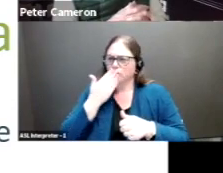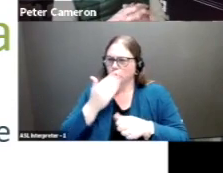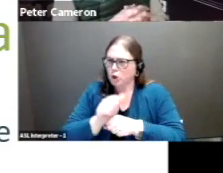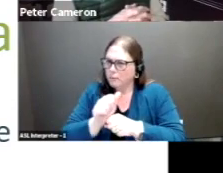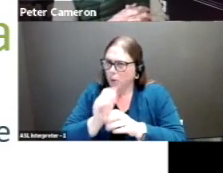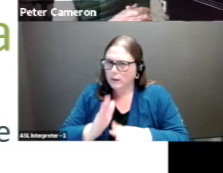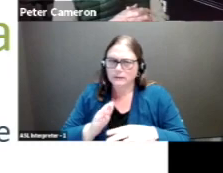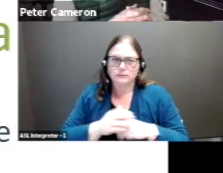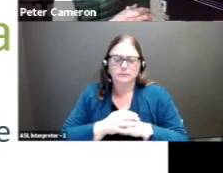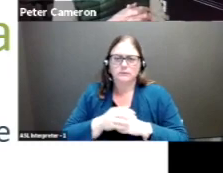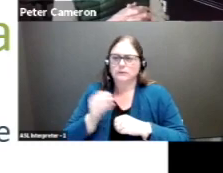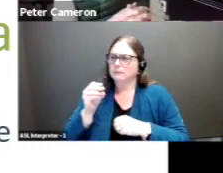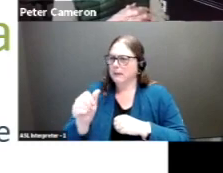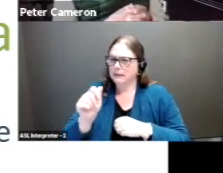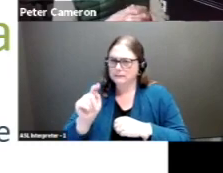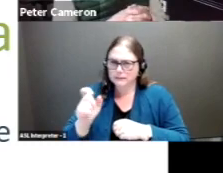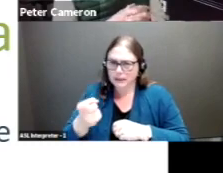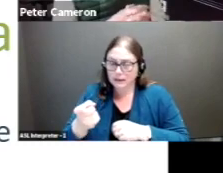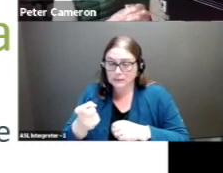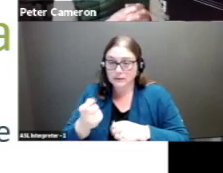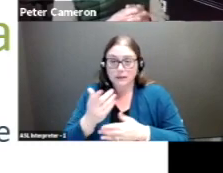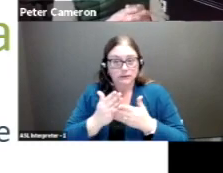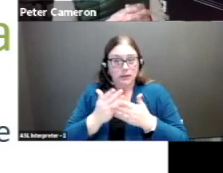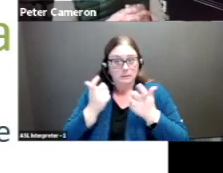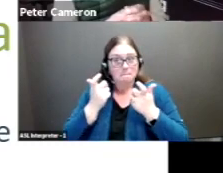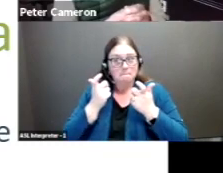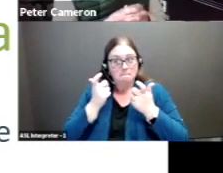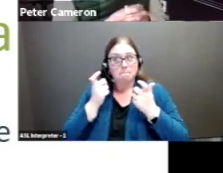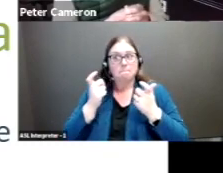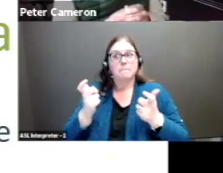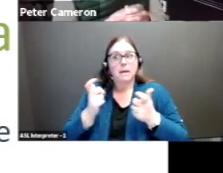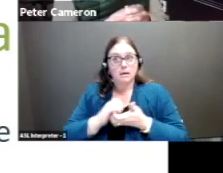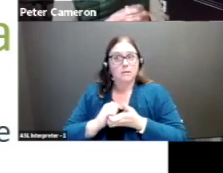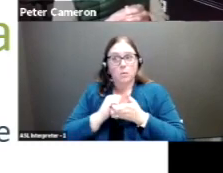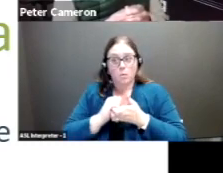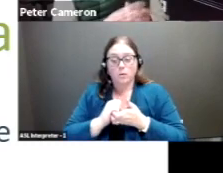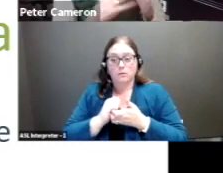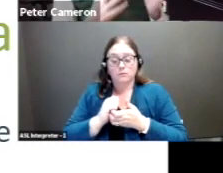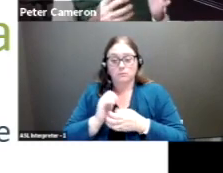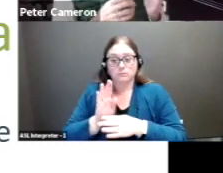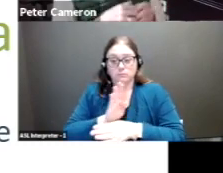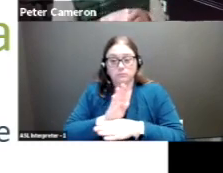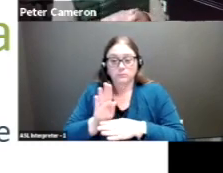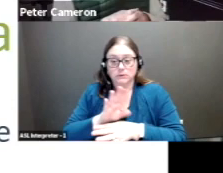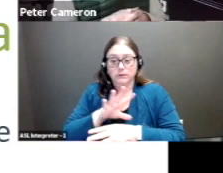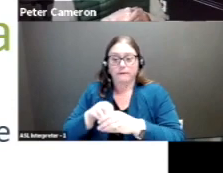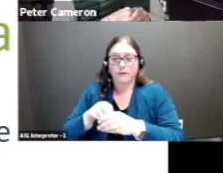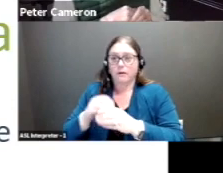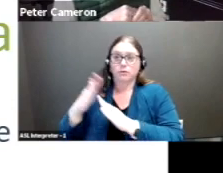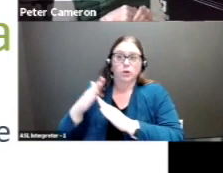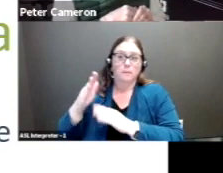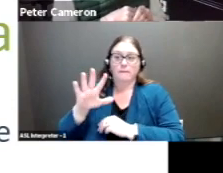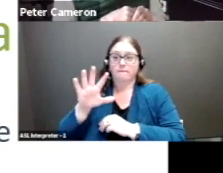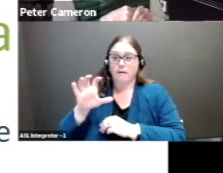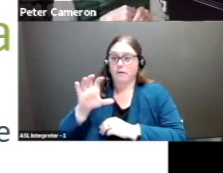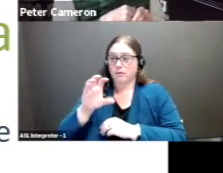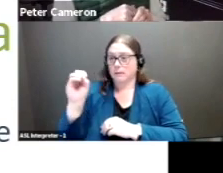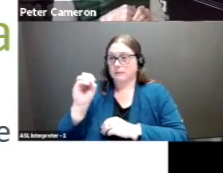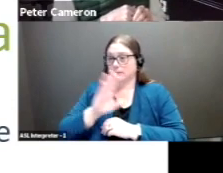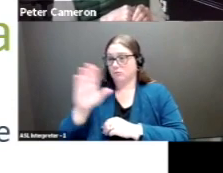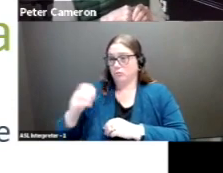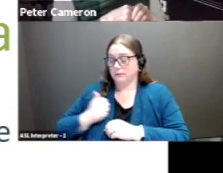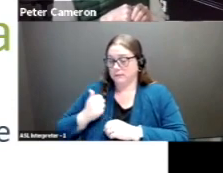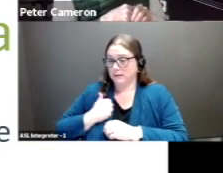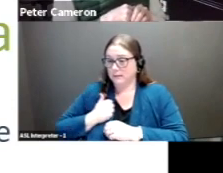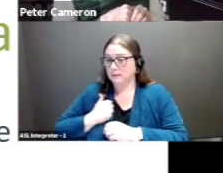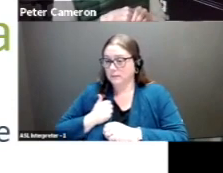seriously large co-ops that are part of Canada's 500 companies, largest 500 companies. And of course, a lot of you